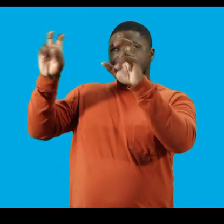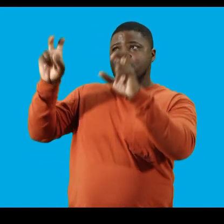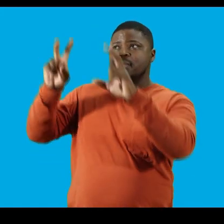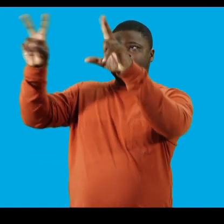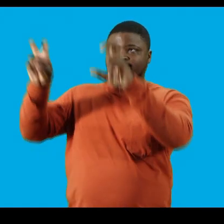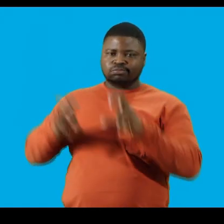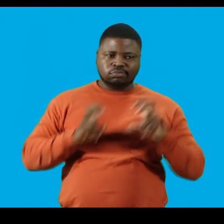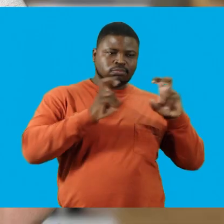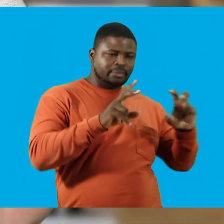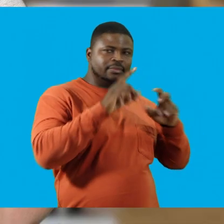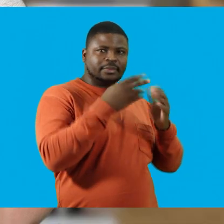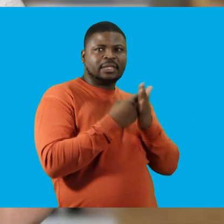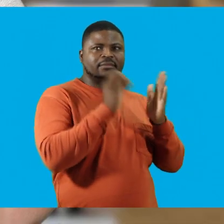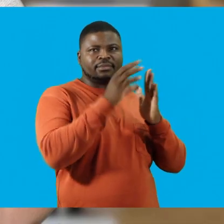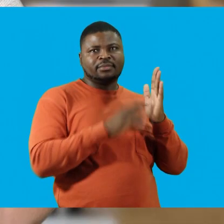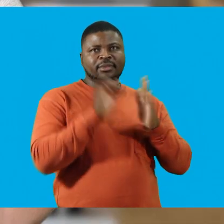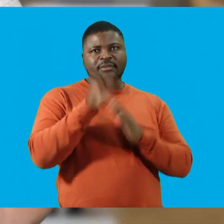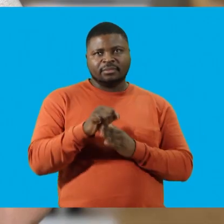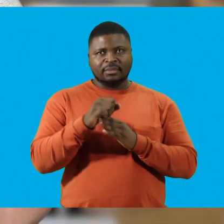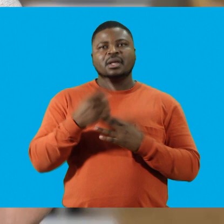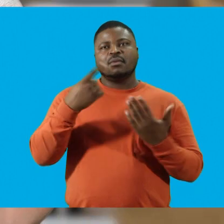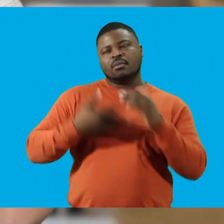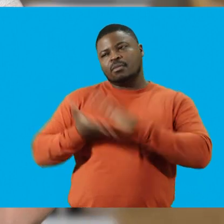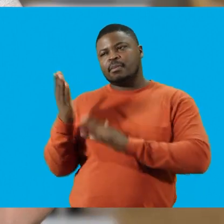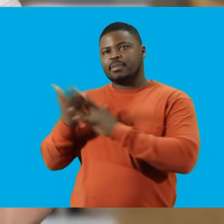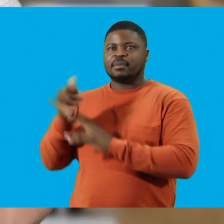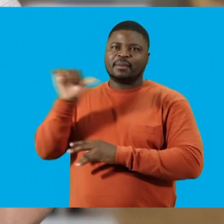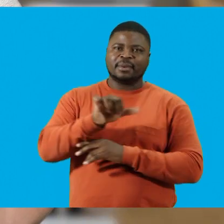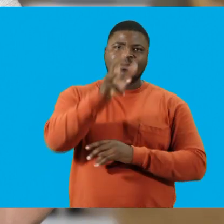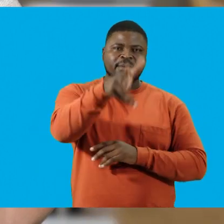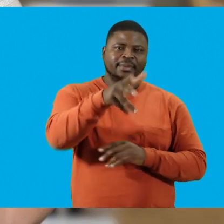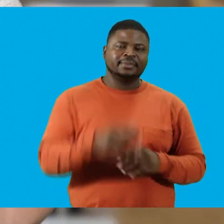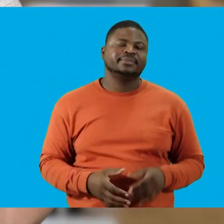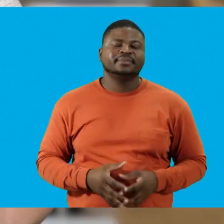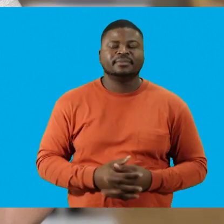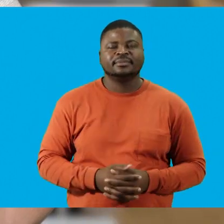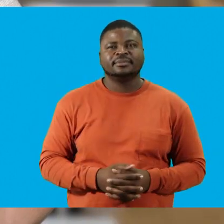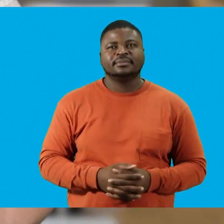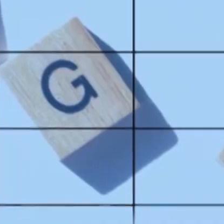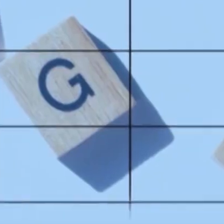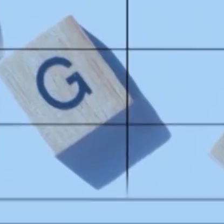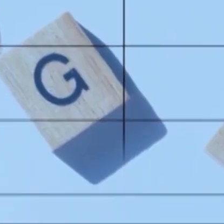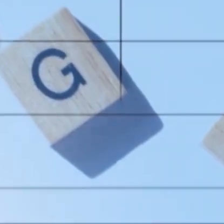your question. Now, with that being said, let's quickly take a break. I'll see you just now.